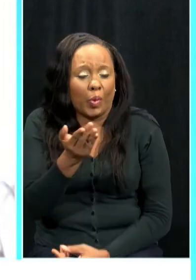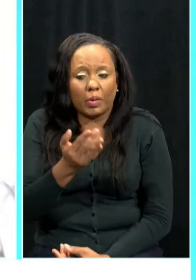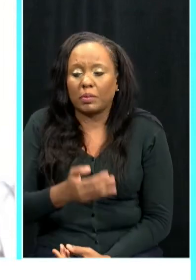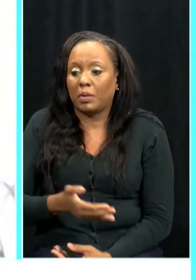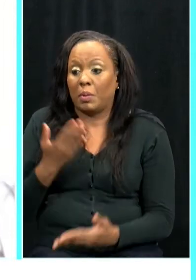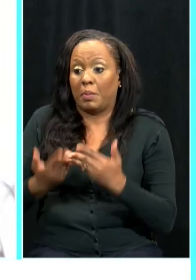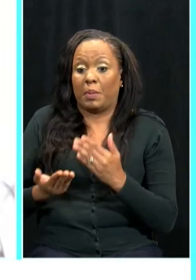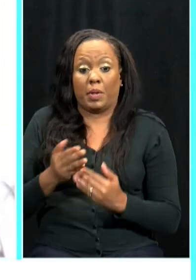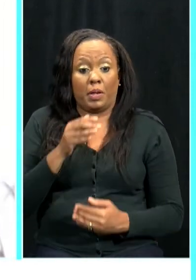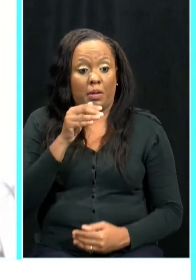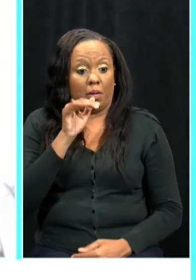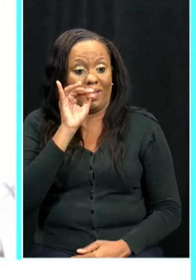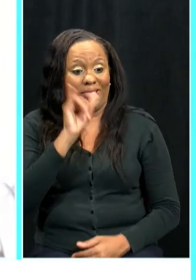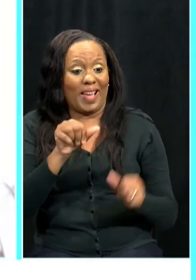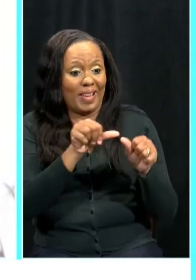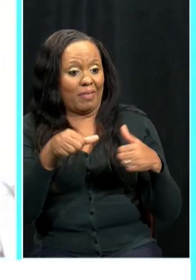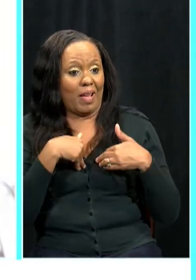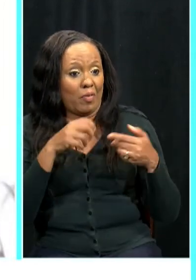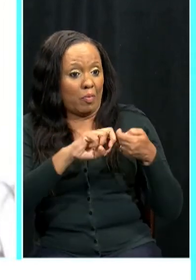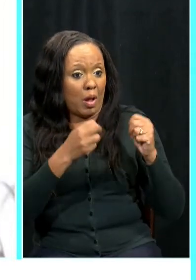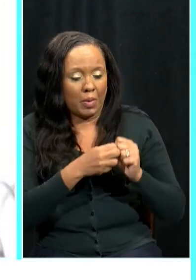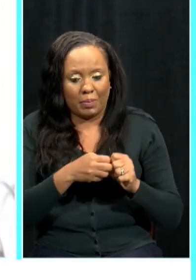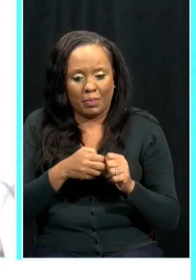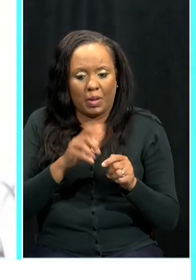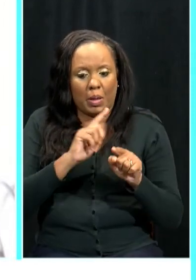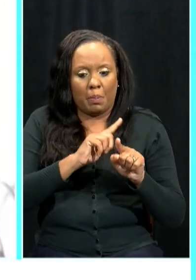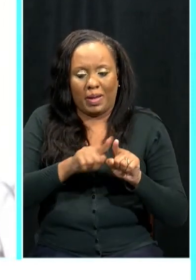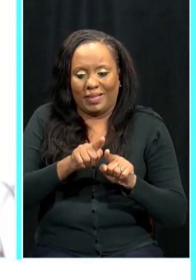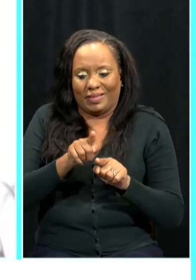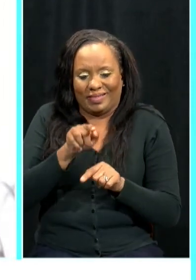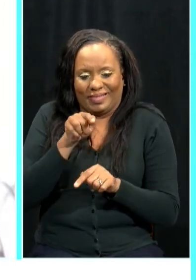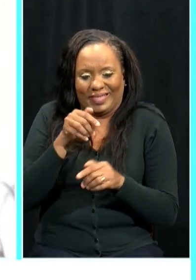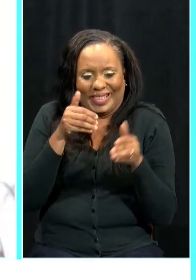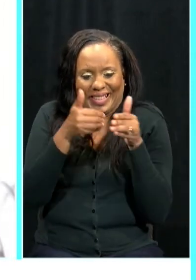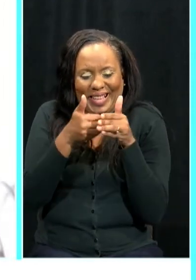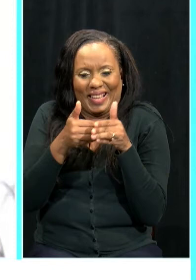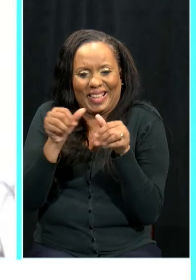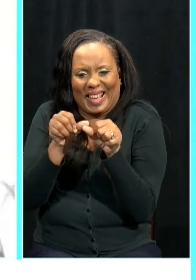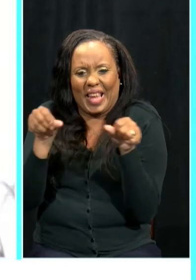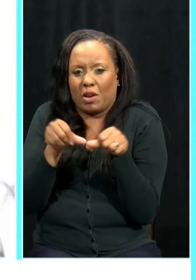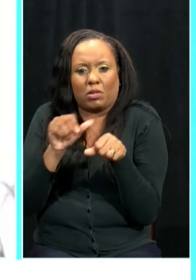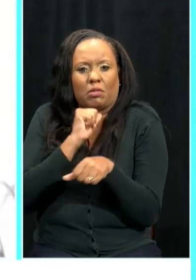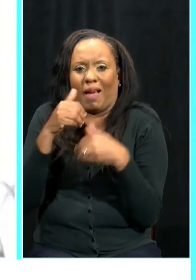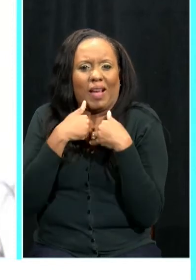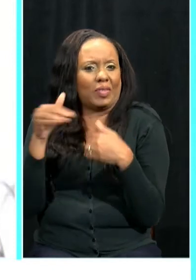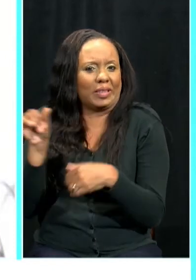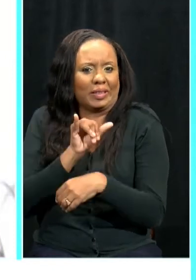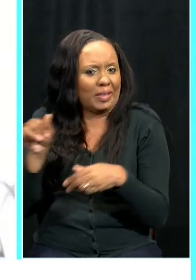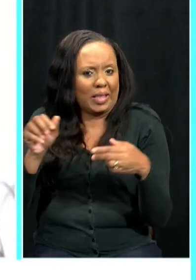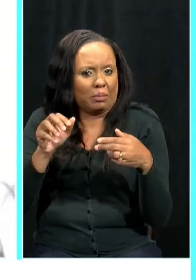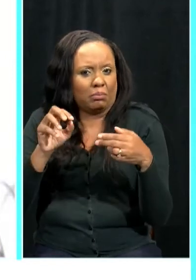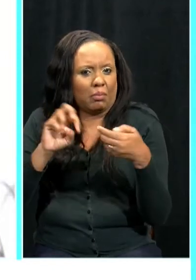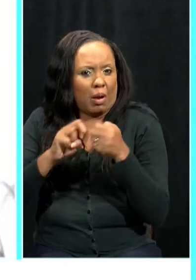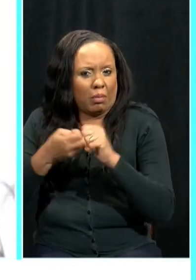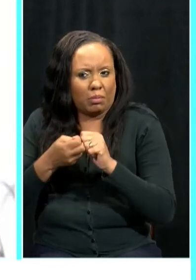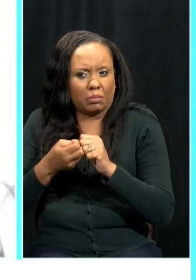not have. But what we will have is an overarching ideology, an overarching set of